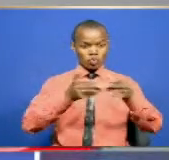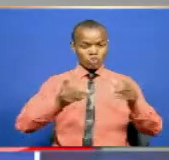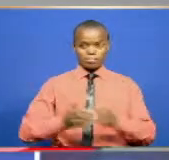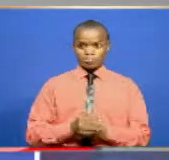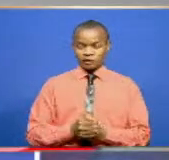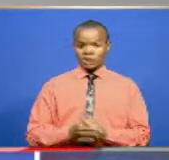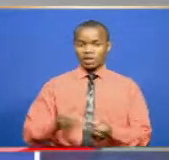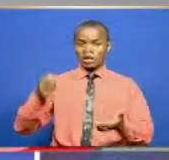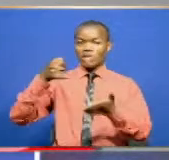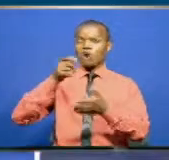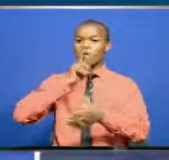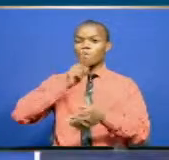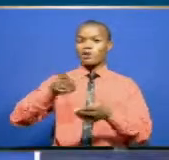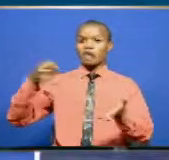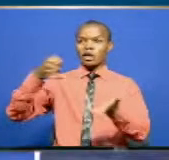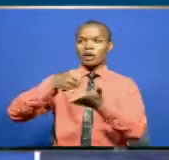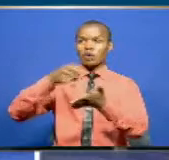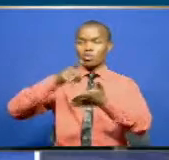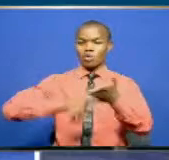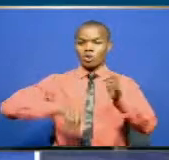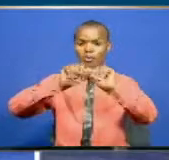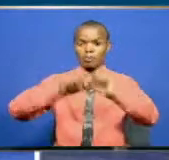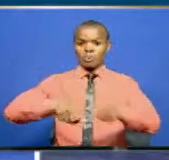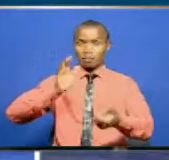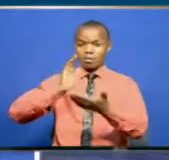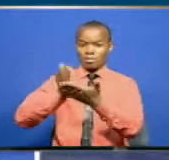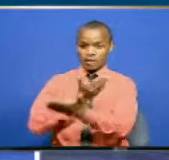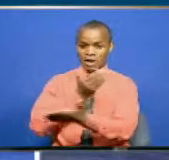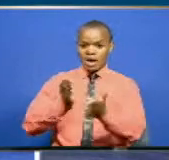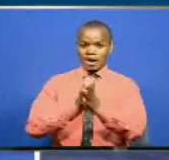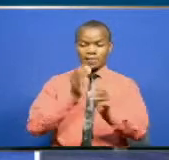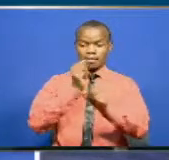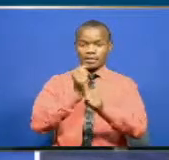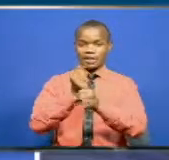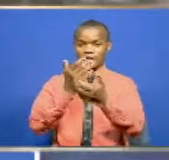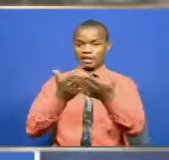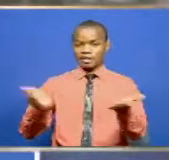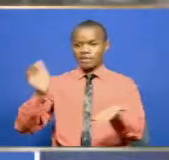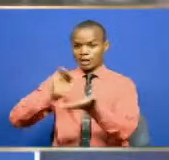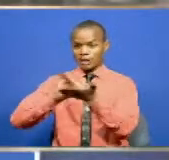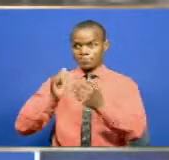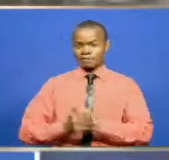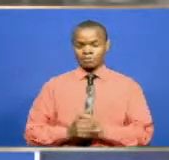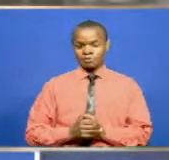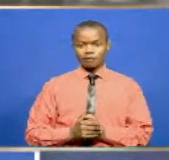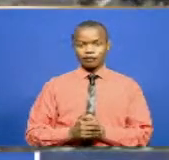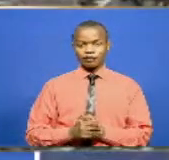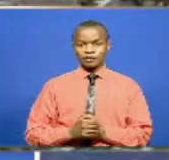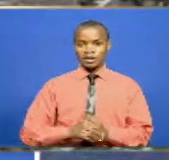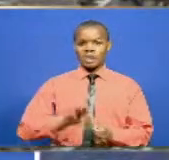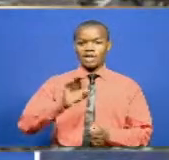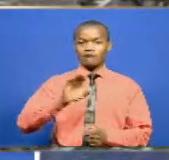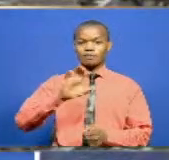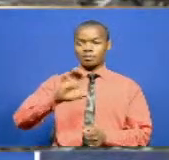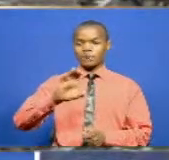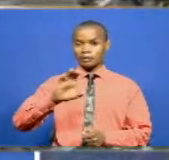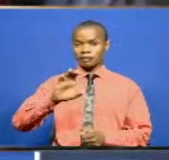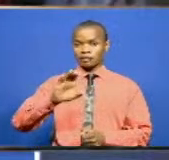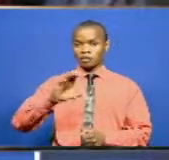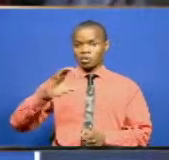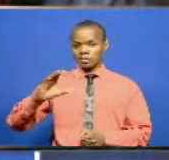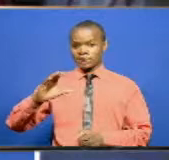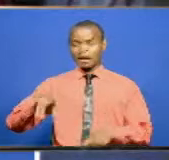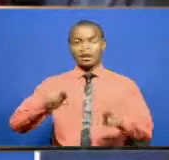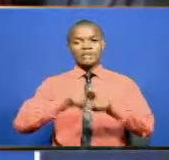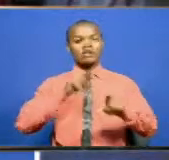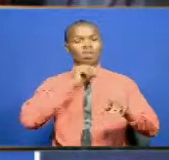includes subsidies for smaller carriers for removing and replacing the equipment. However, the Federal Communications Commission cannot actually